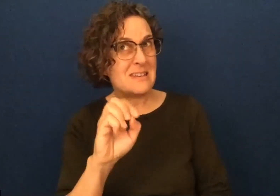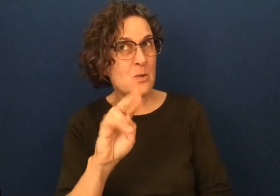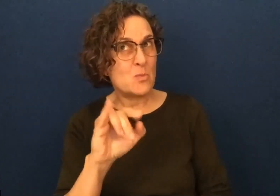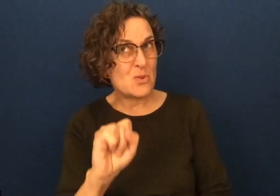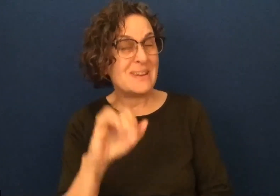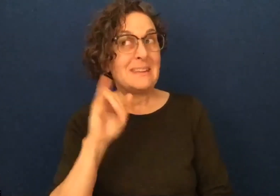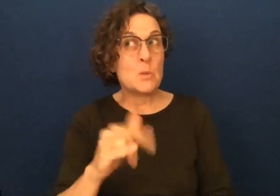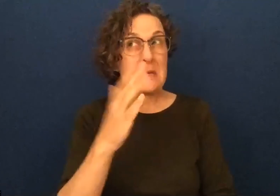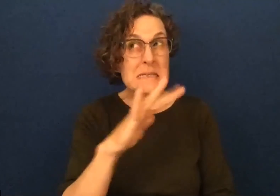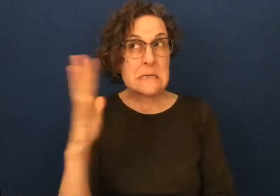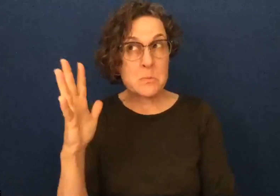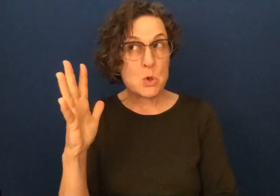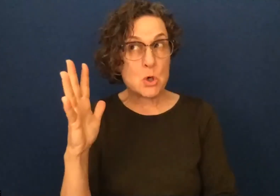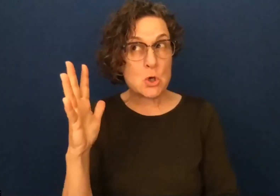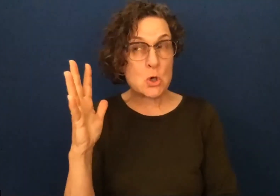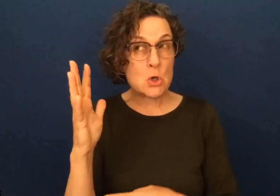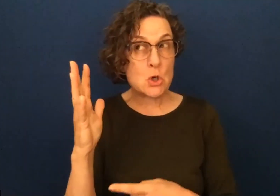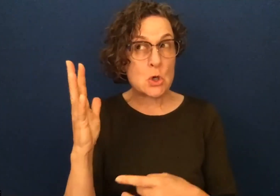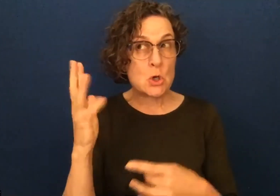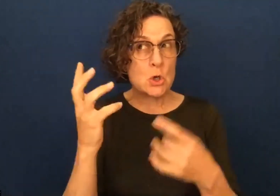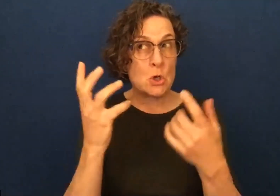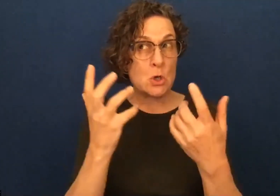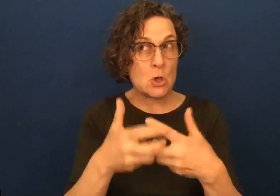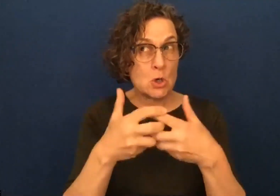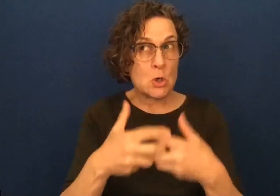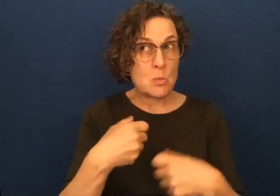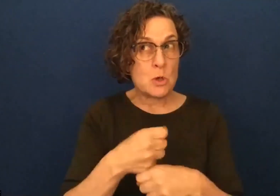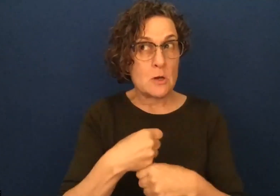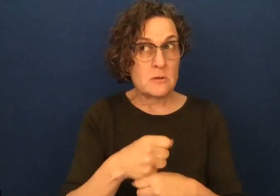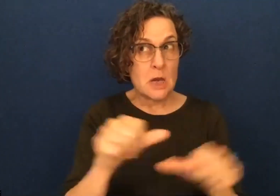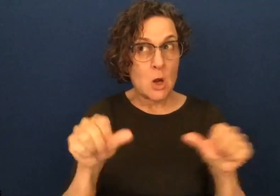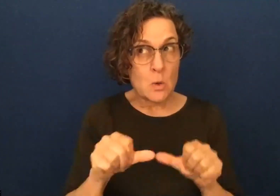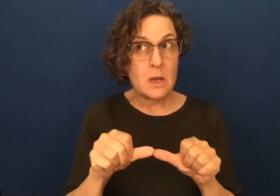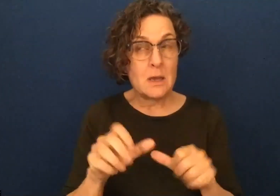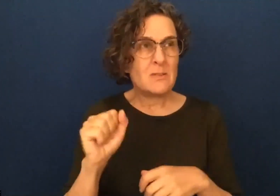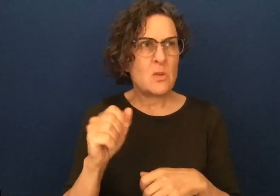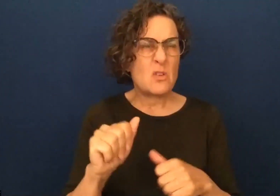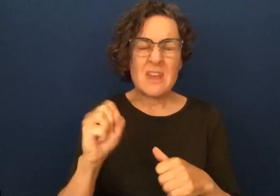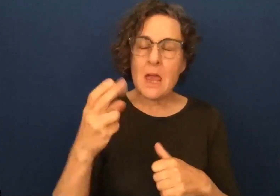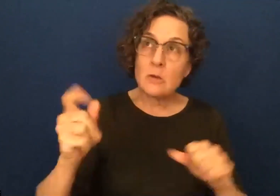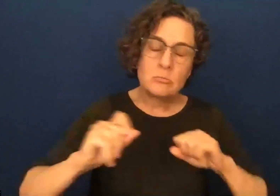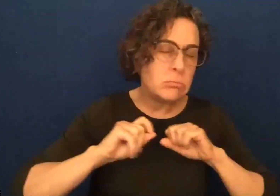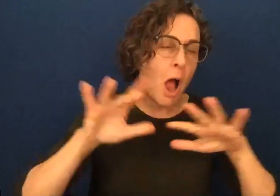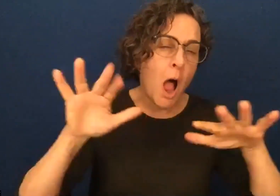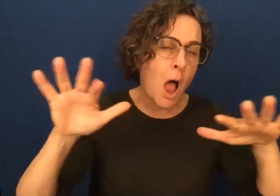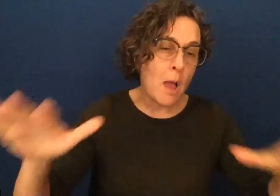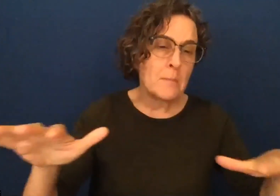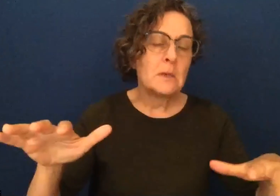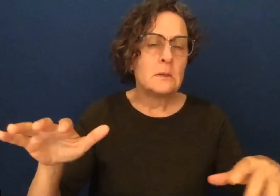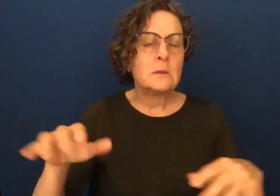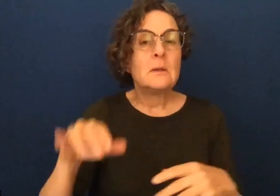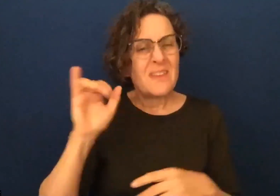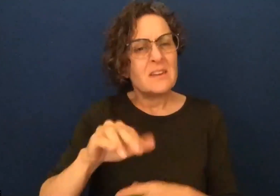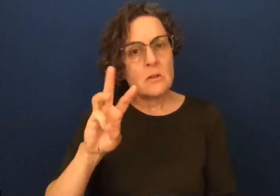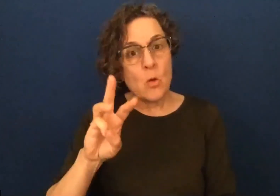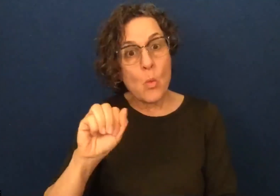was burned through twice in the Wallbridge fire, in which case there is ash everywhere. Are you